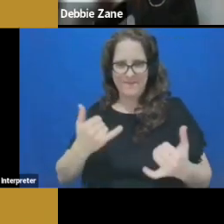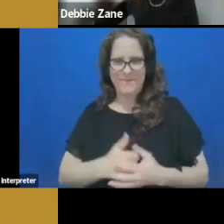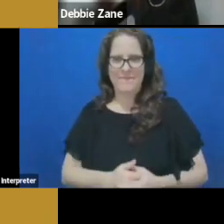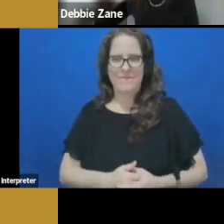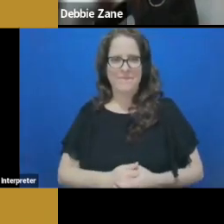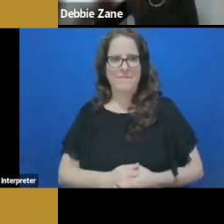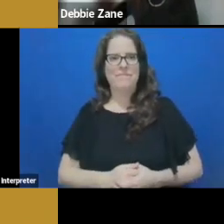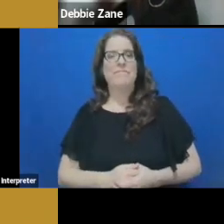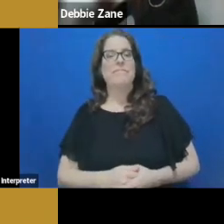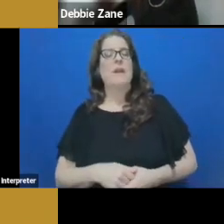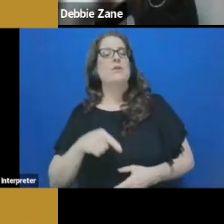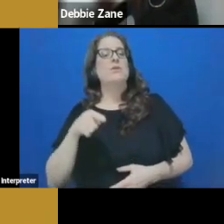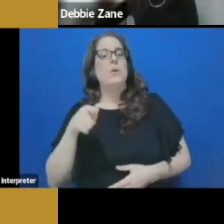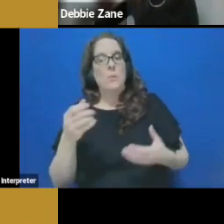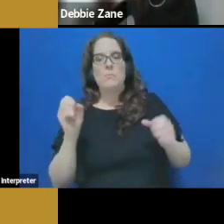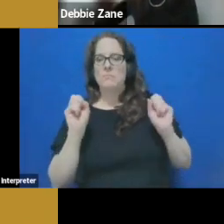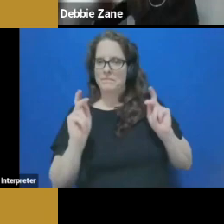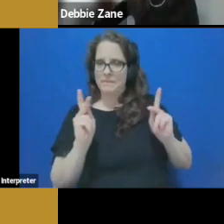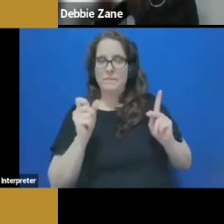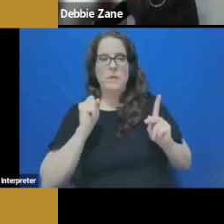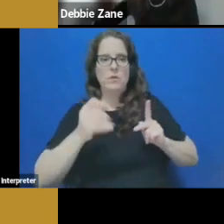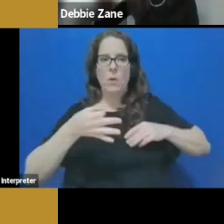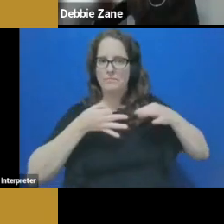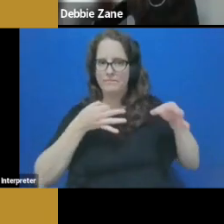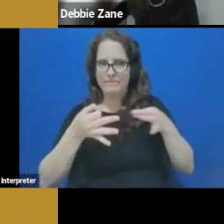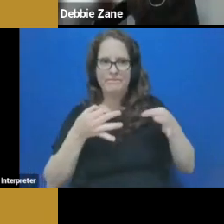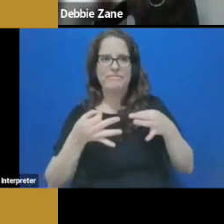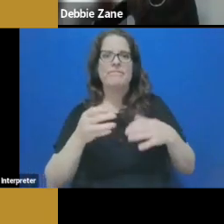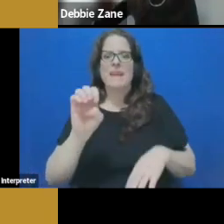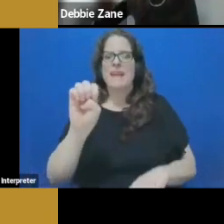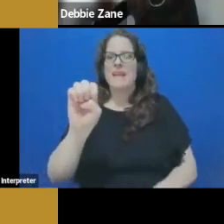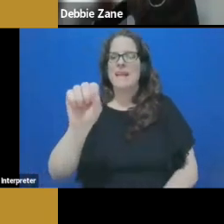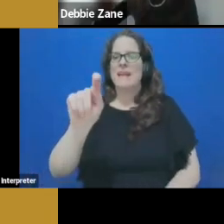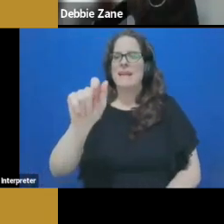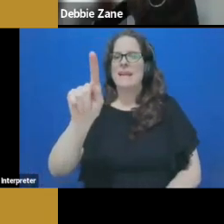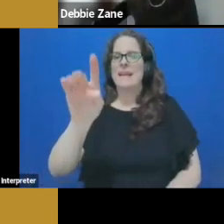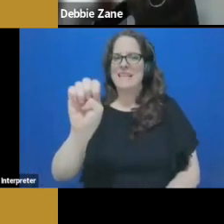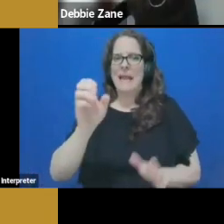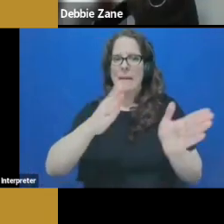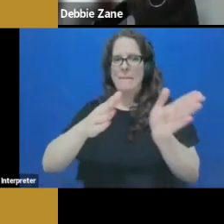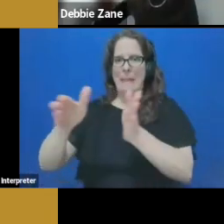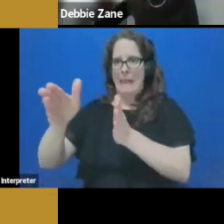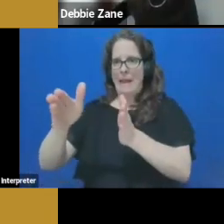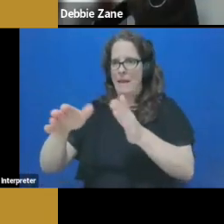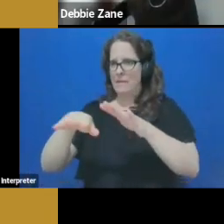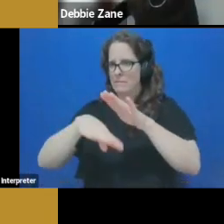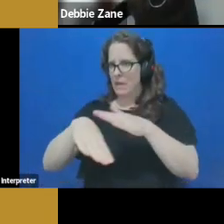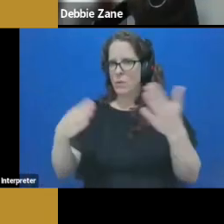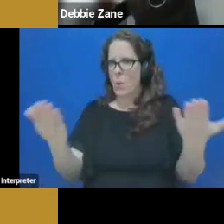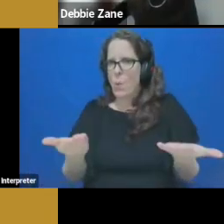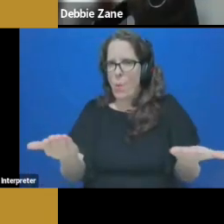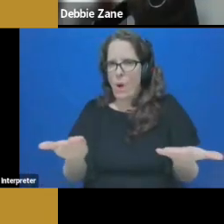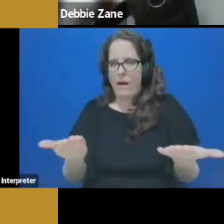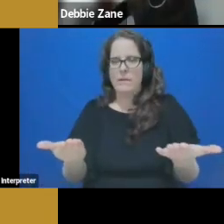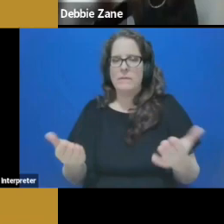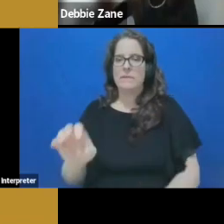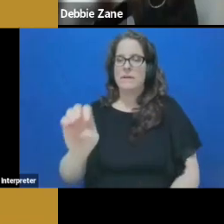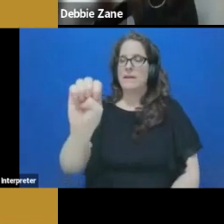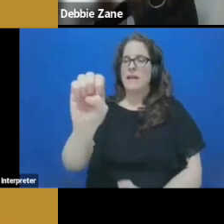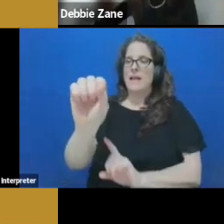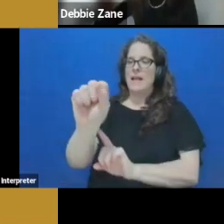Establishing estate plan basics. So we will first outline the basic components of an estate plan, which is essentially the